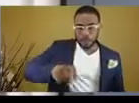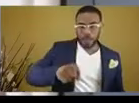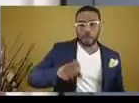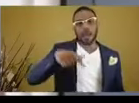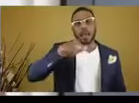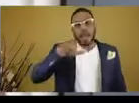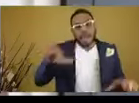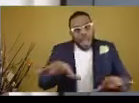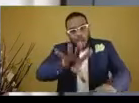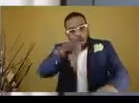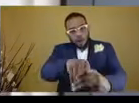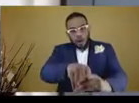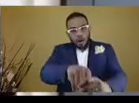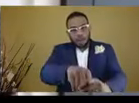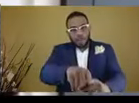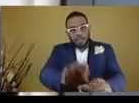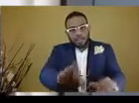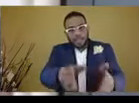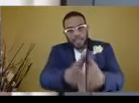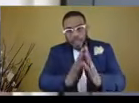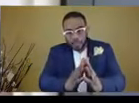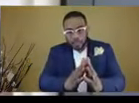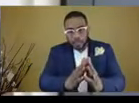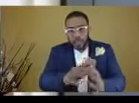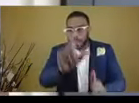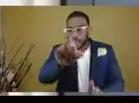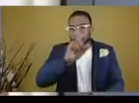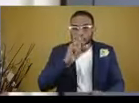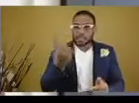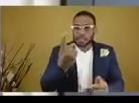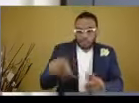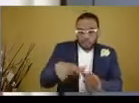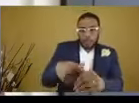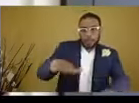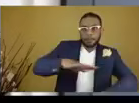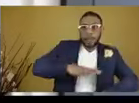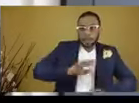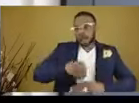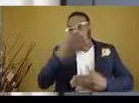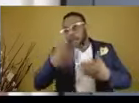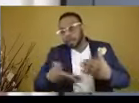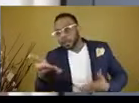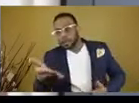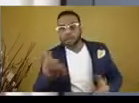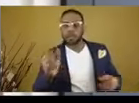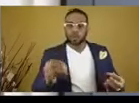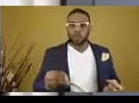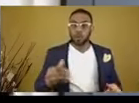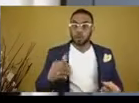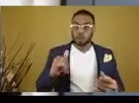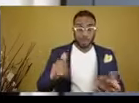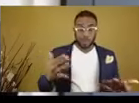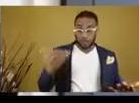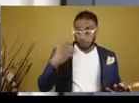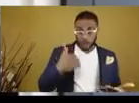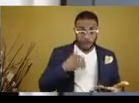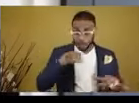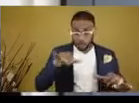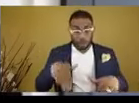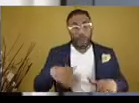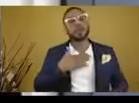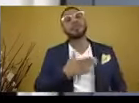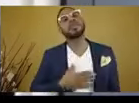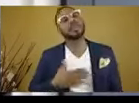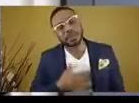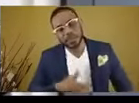action involved. It's an ask, that there's got to be something met on the other end of it. So with that said, if you haven't done it yet, please